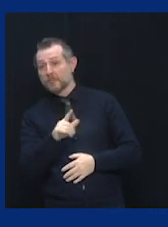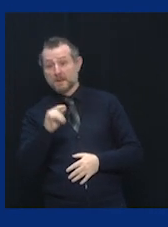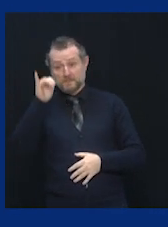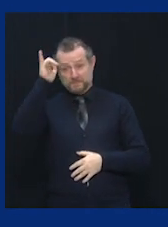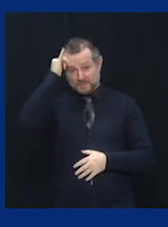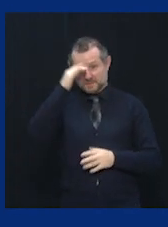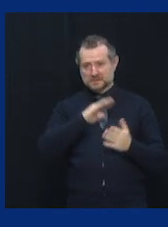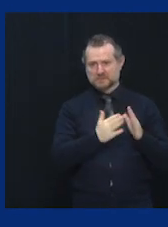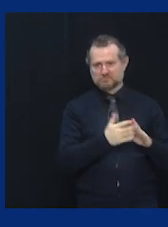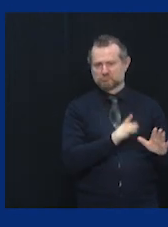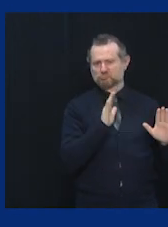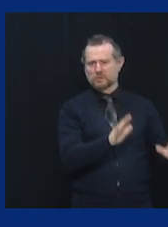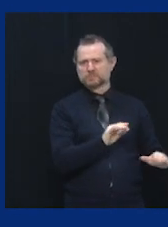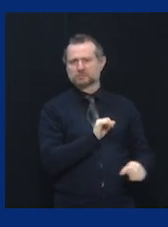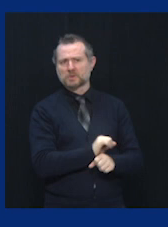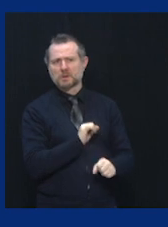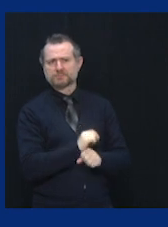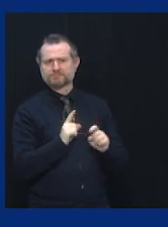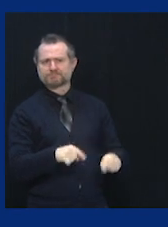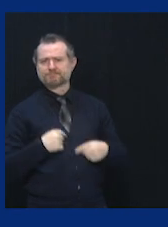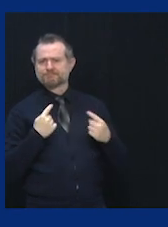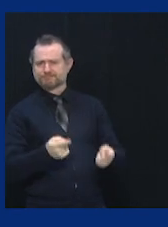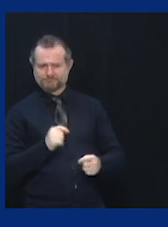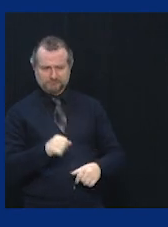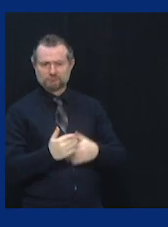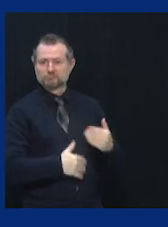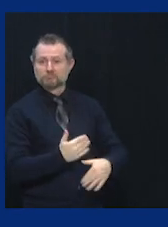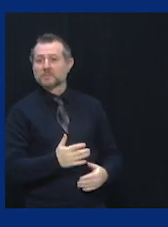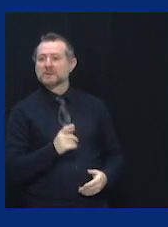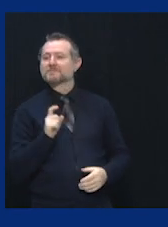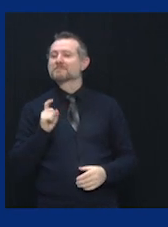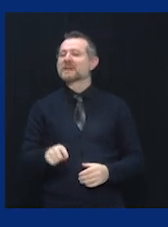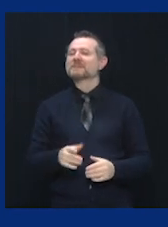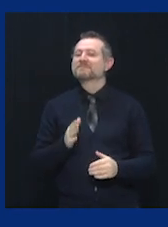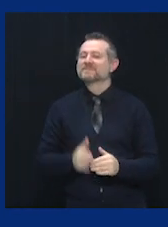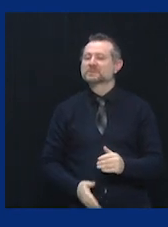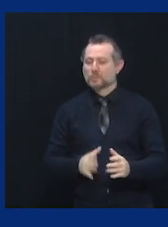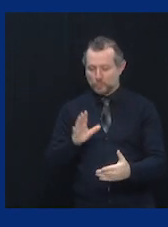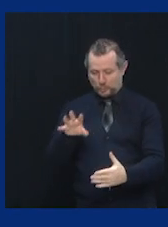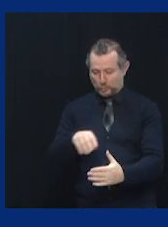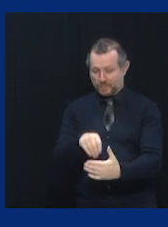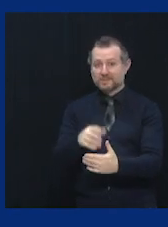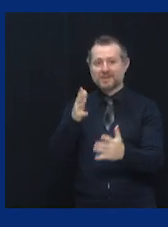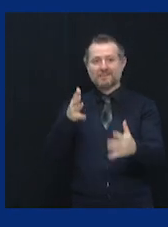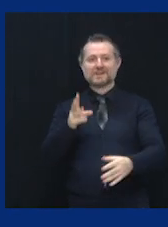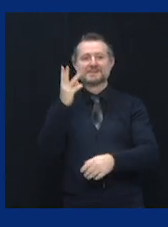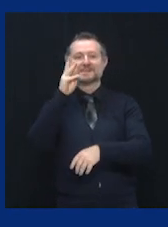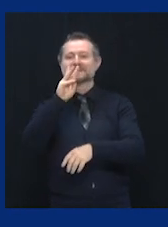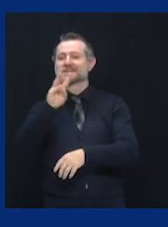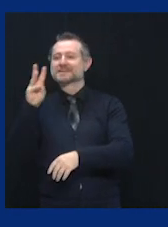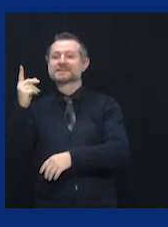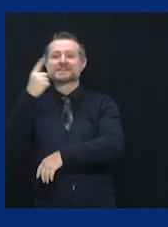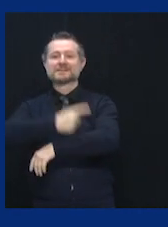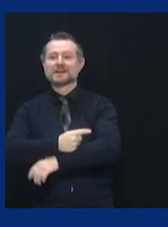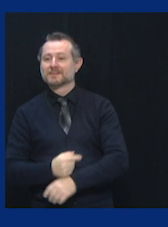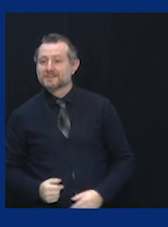in 66 days. It's a difficult issue. I get that it's a difficult